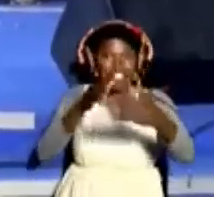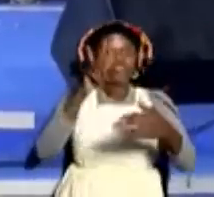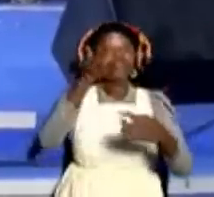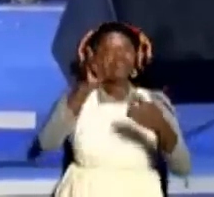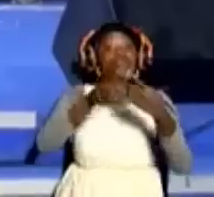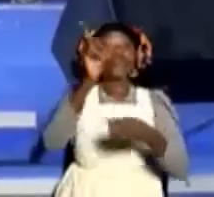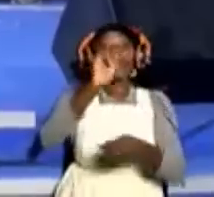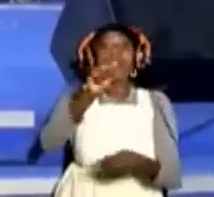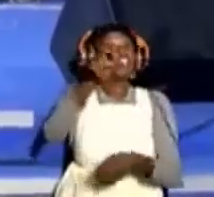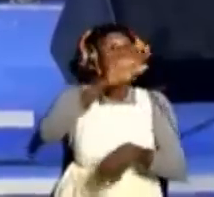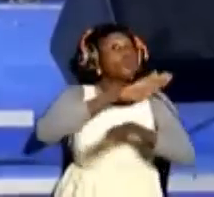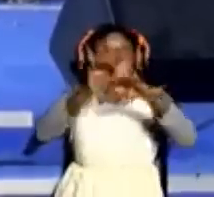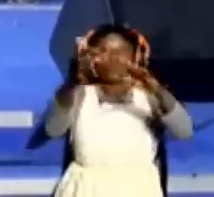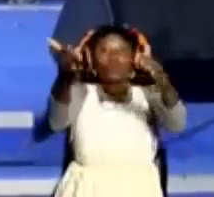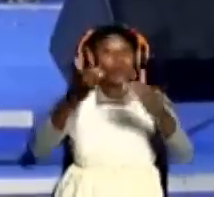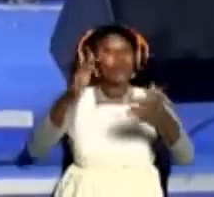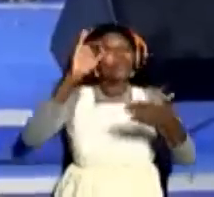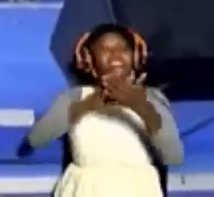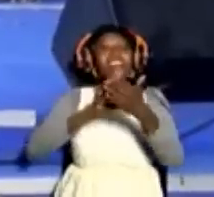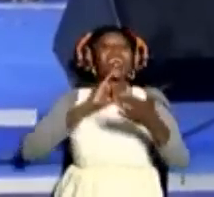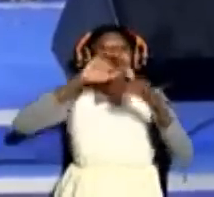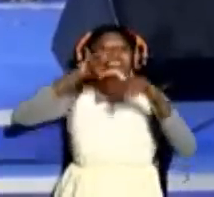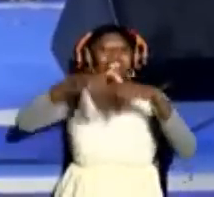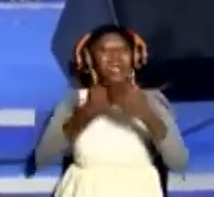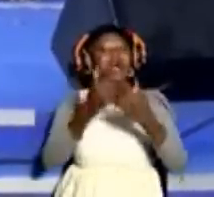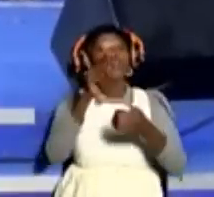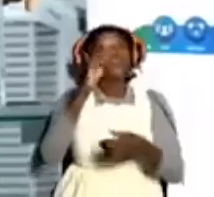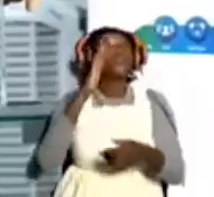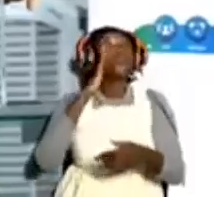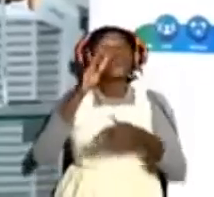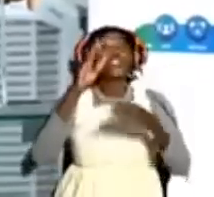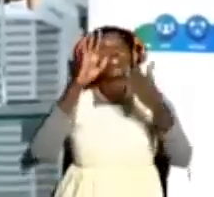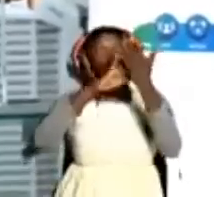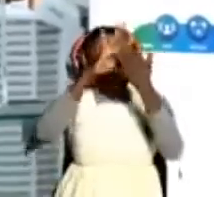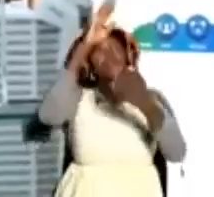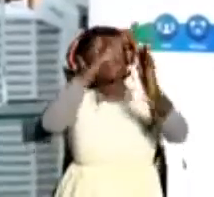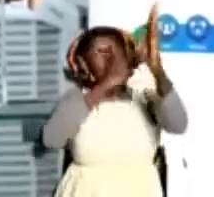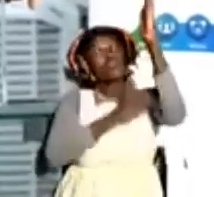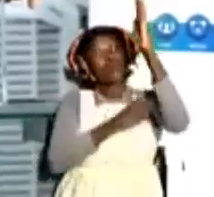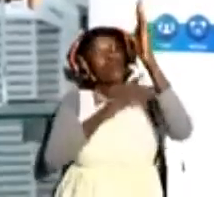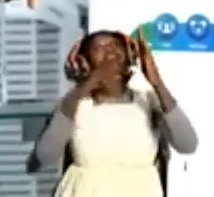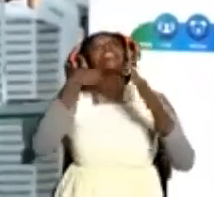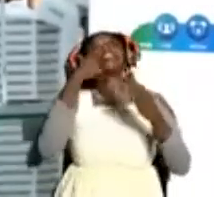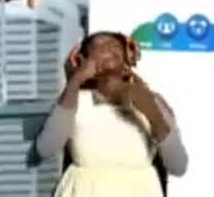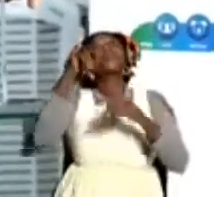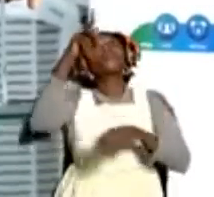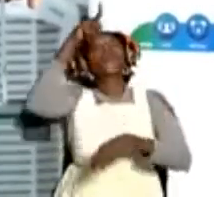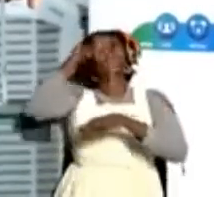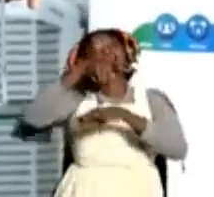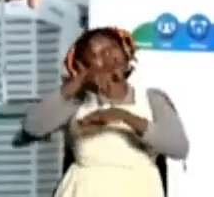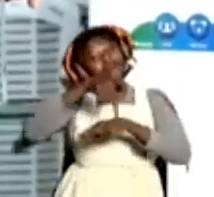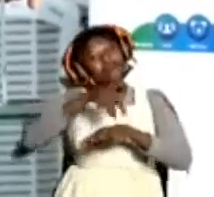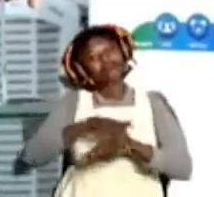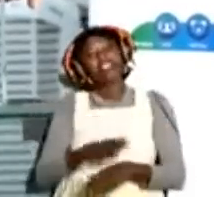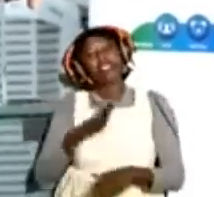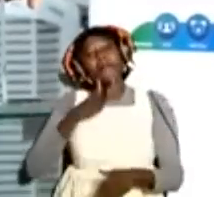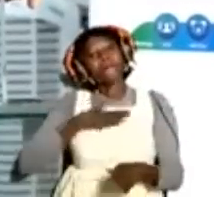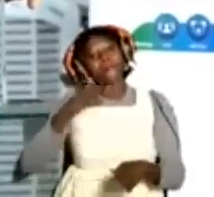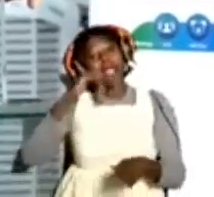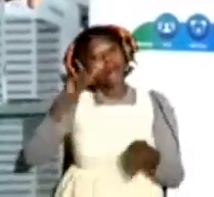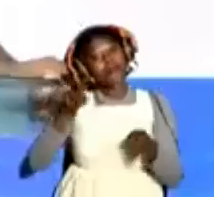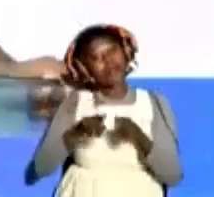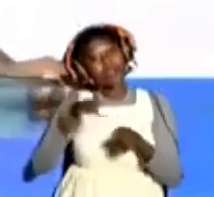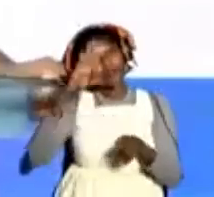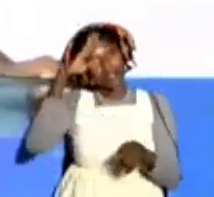go. This is how you will glorify me, says the Lord unto Peter. My brother,